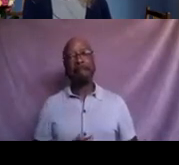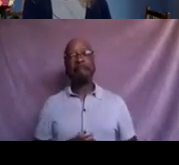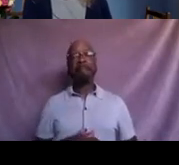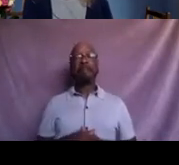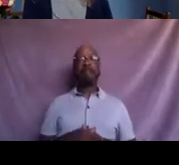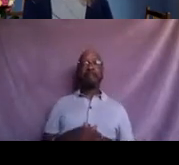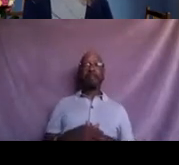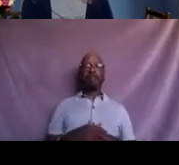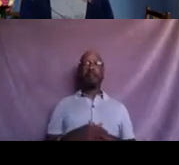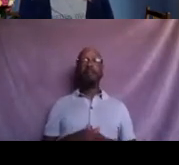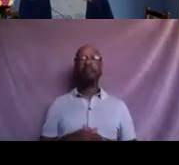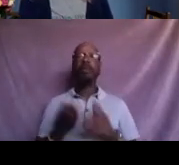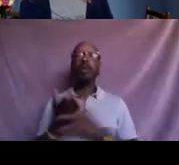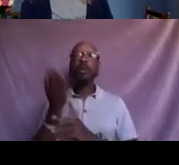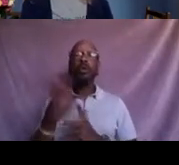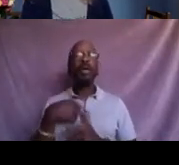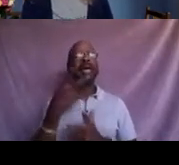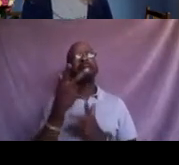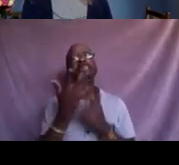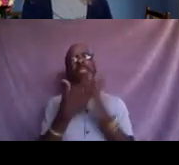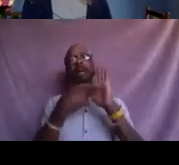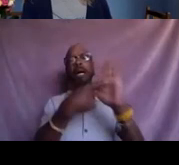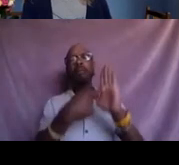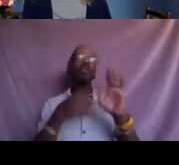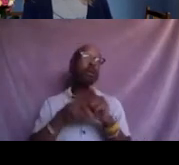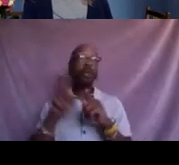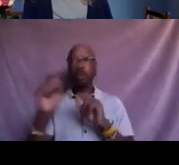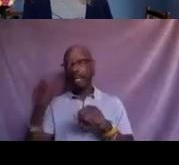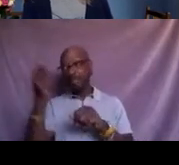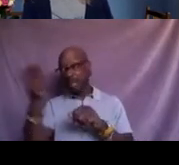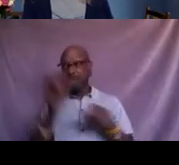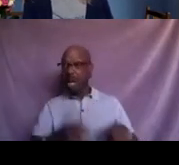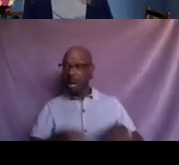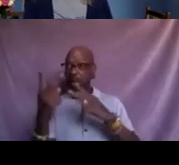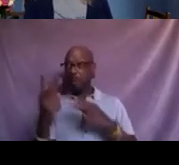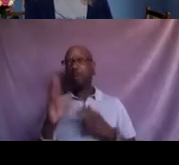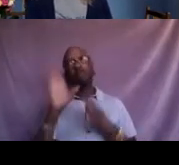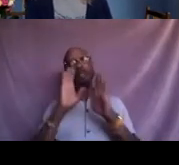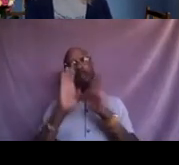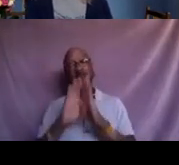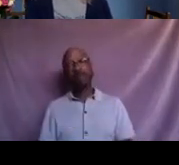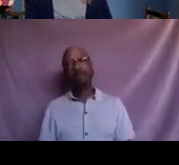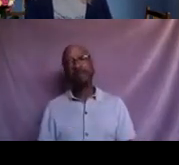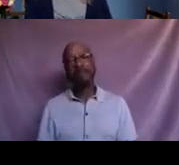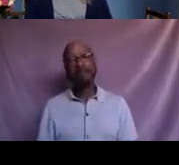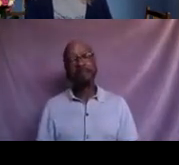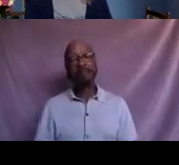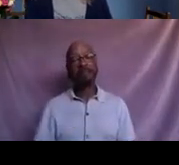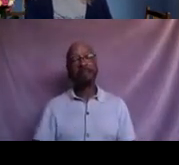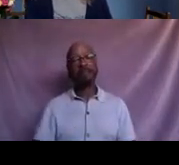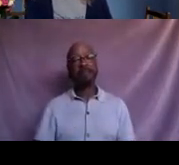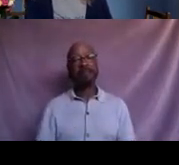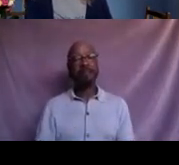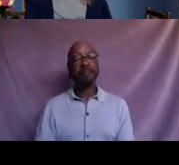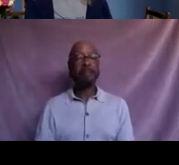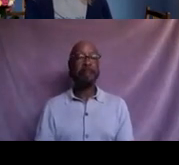some ones you can choose from. You can also upload your own picture. That's an option here. And then I'm gonna move over here. Again, I'm